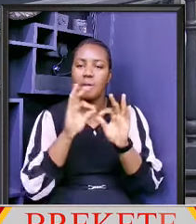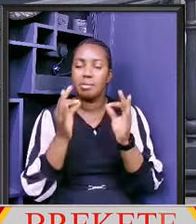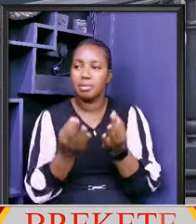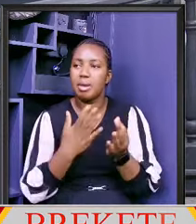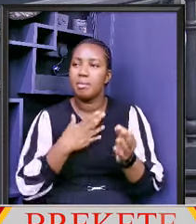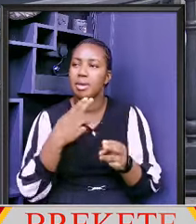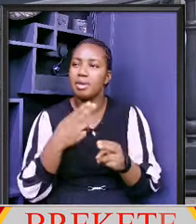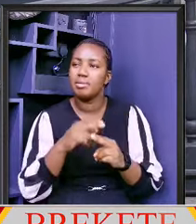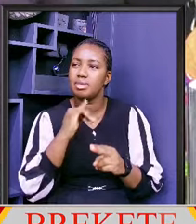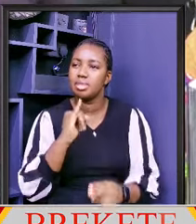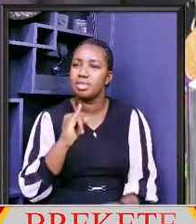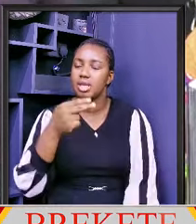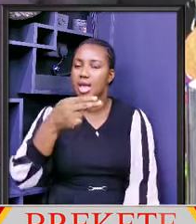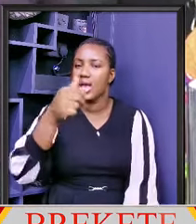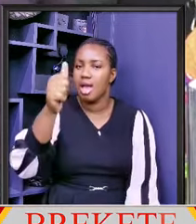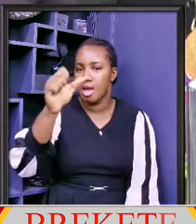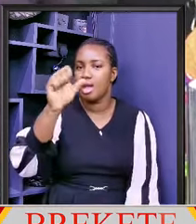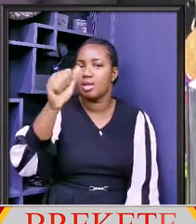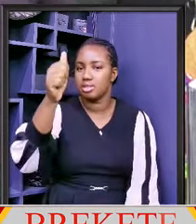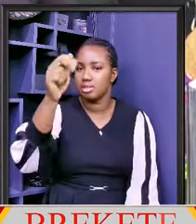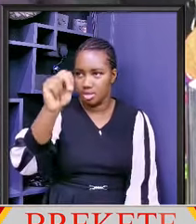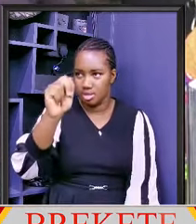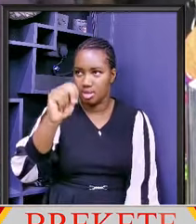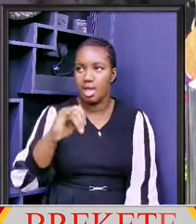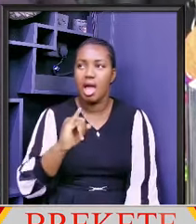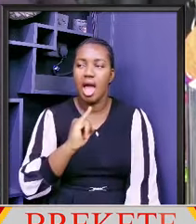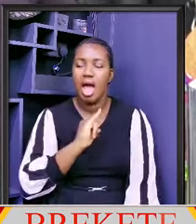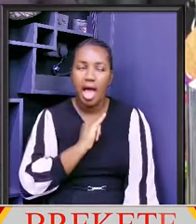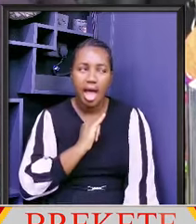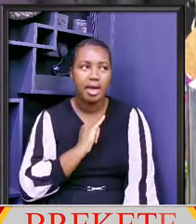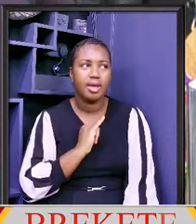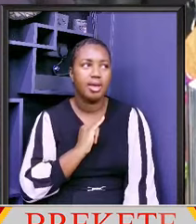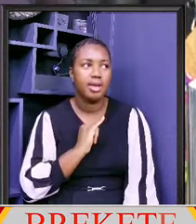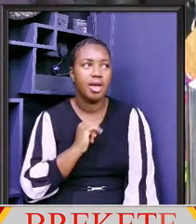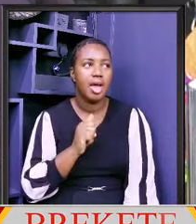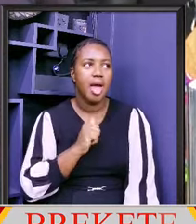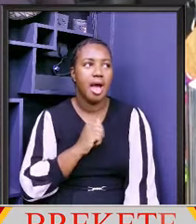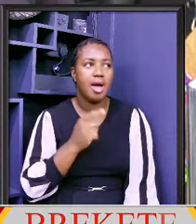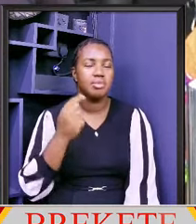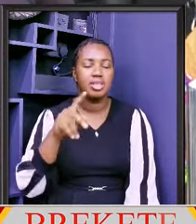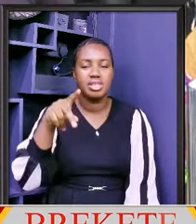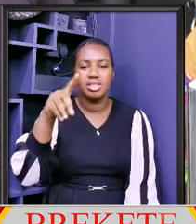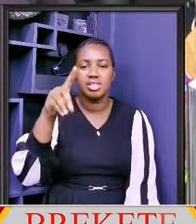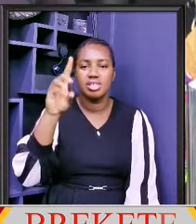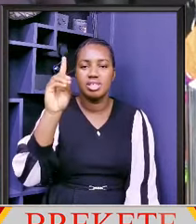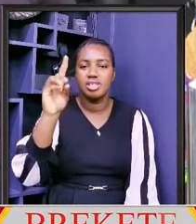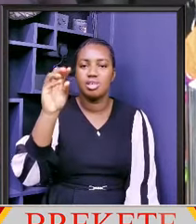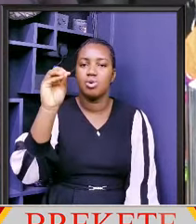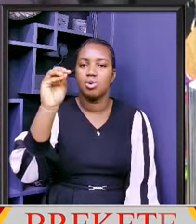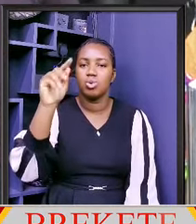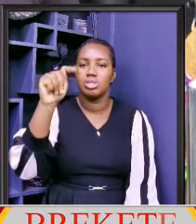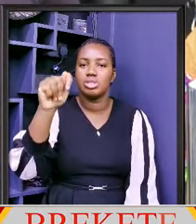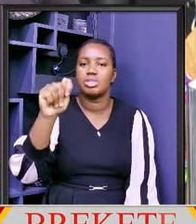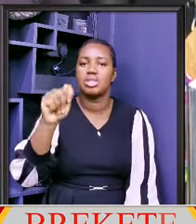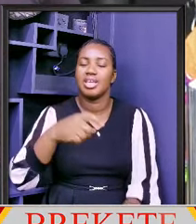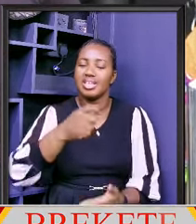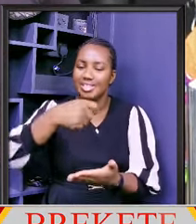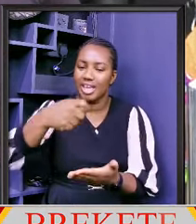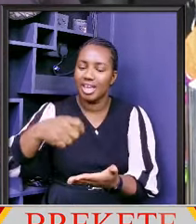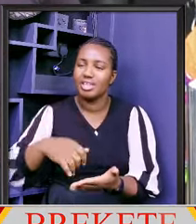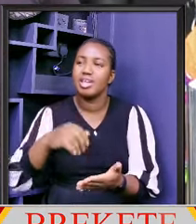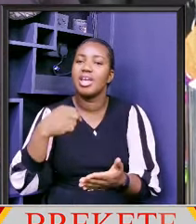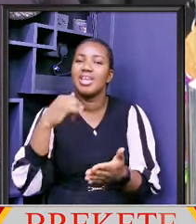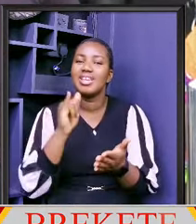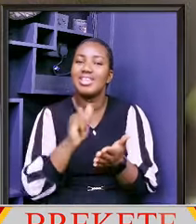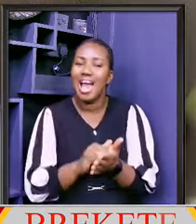My name is Alhaji Muhammad Sana Hassan. I happen to be the BOT secretary who registered